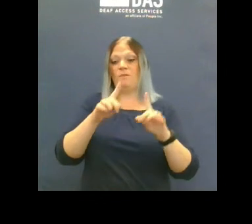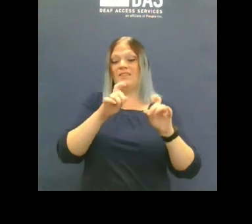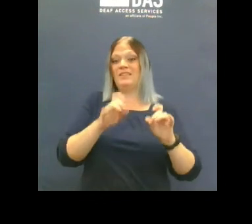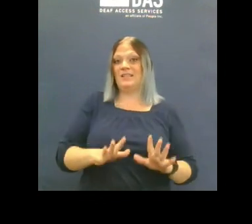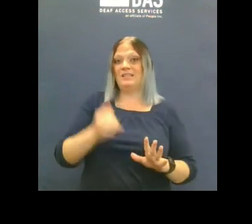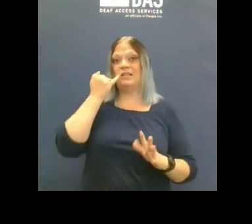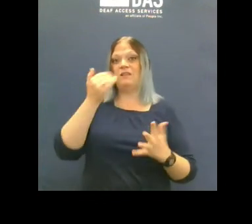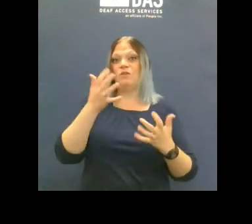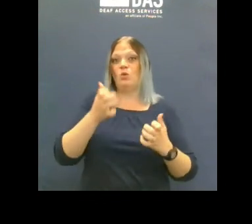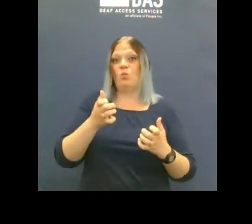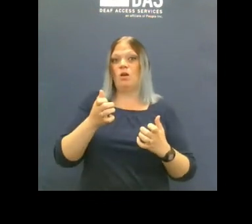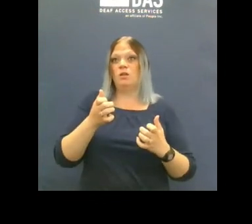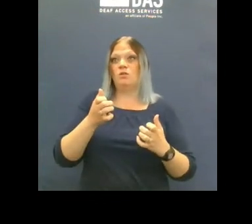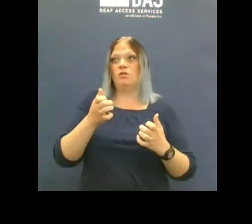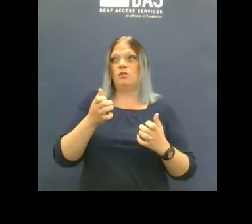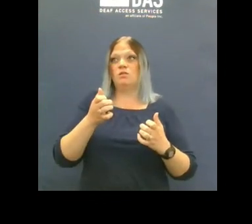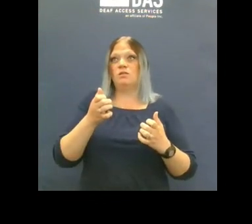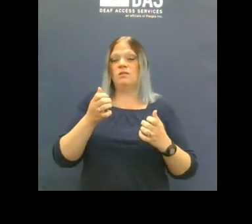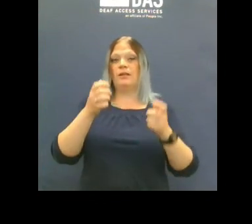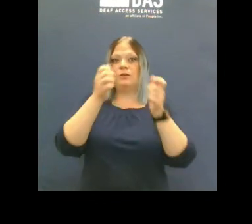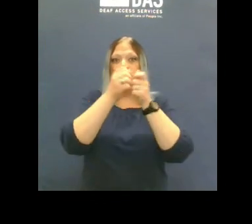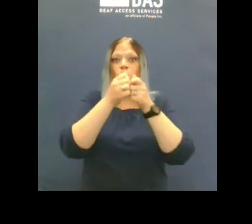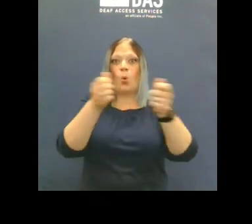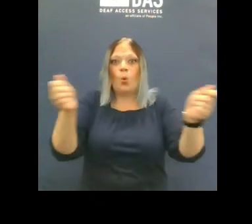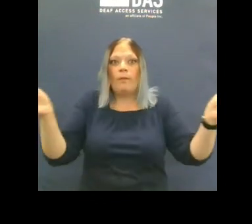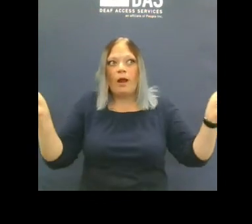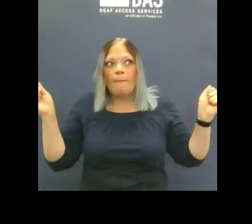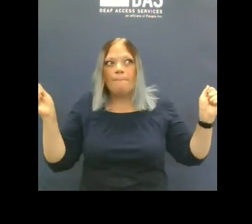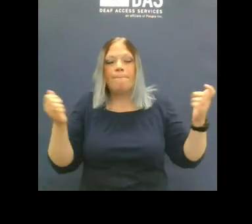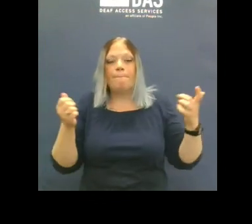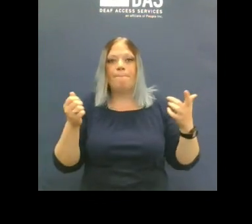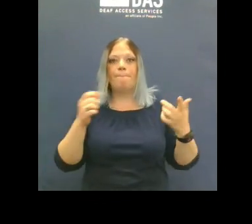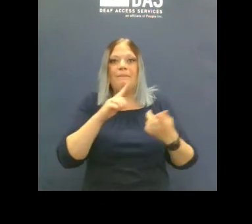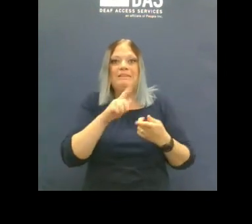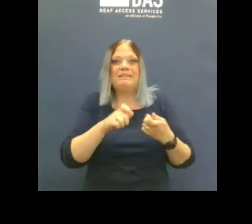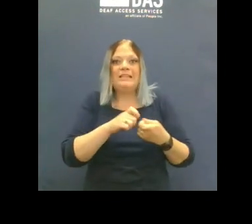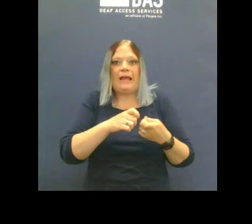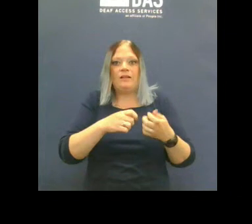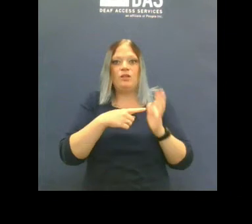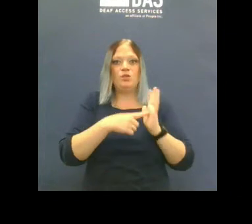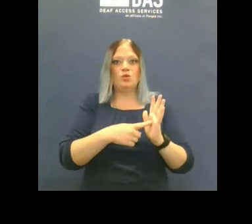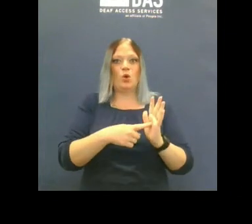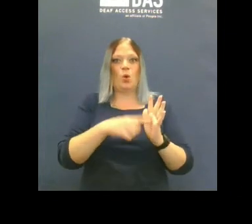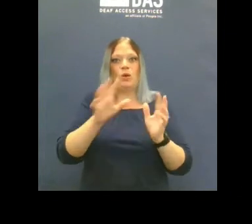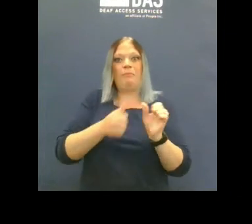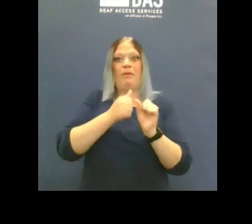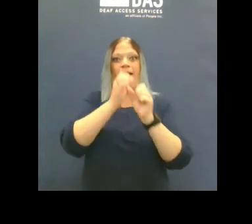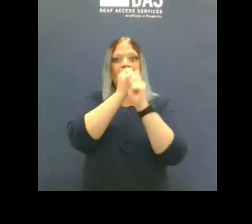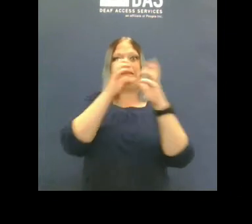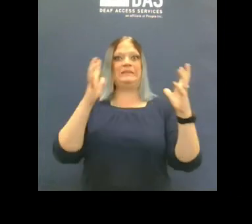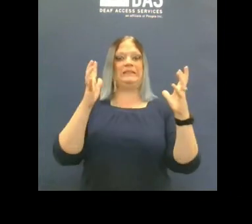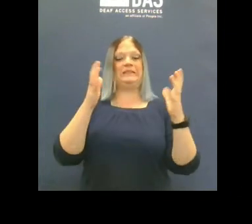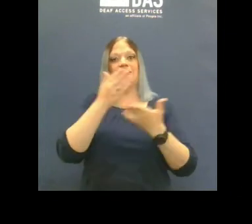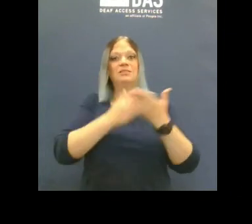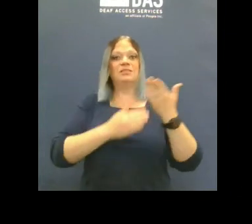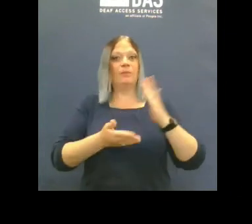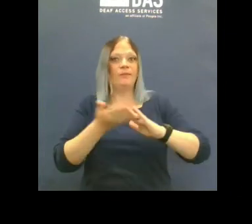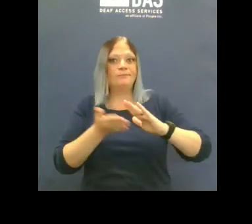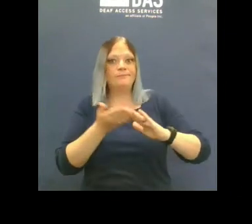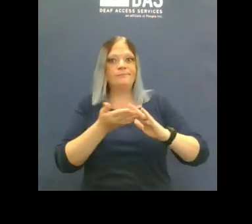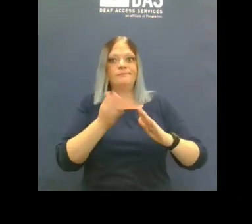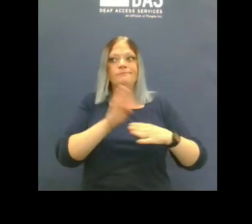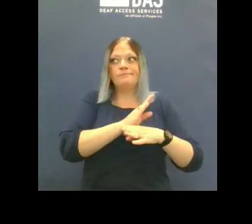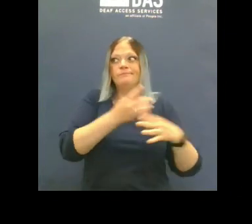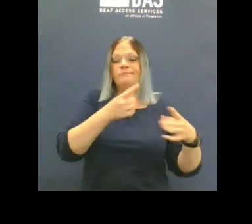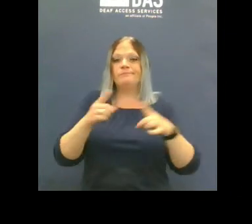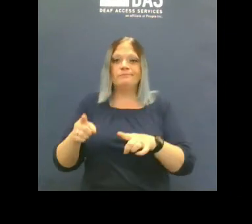testing, we wanted to pull back the curtain today, if we could, on just exactly what the moving parts are behind some of the operations that are going on, because